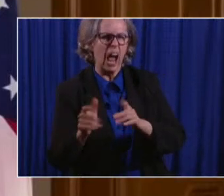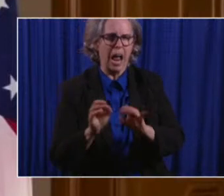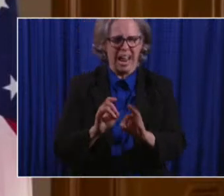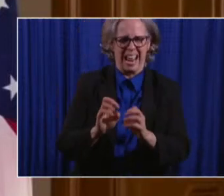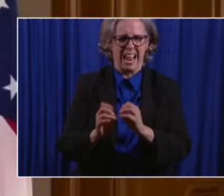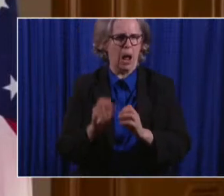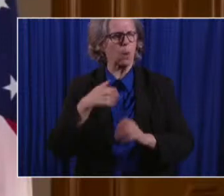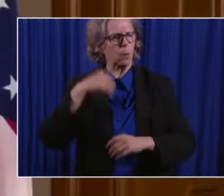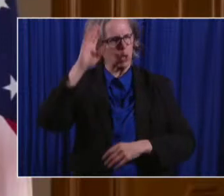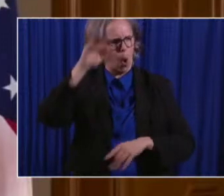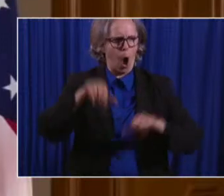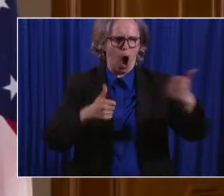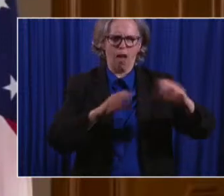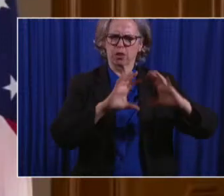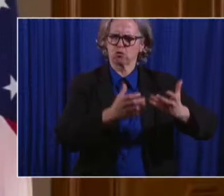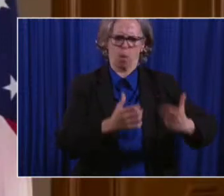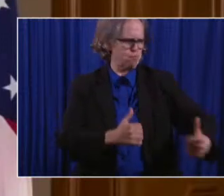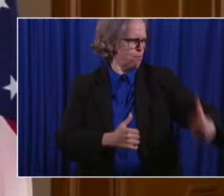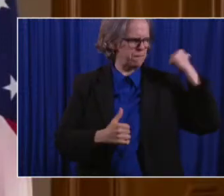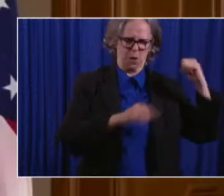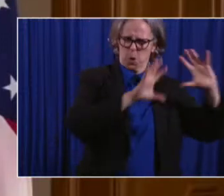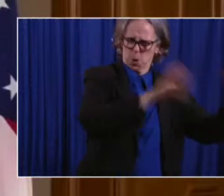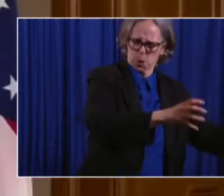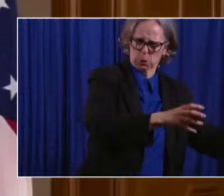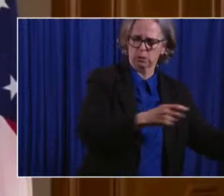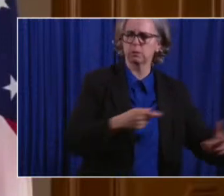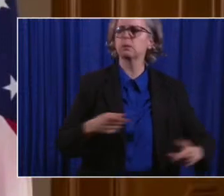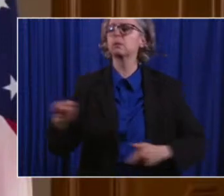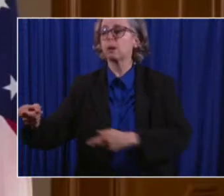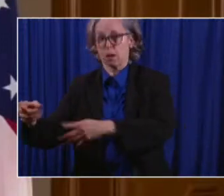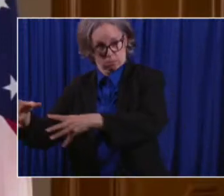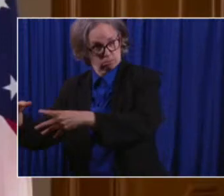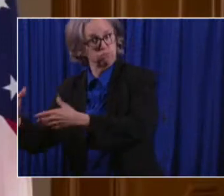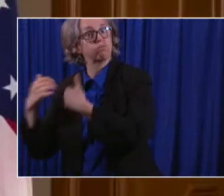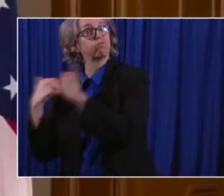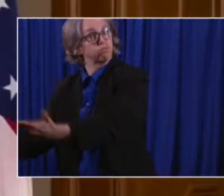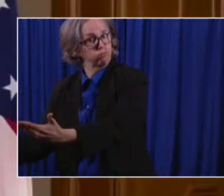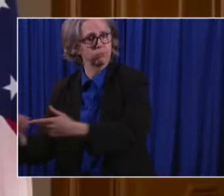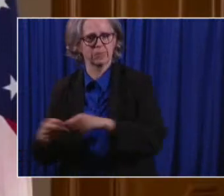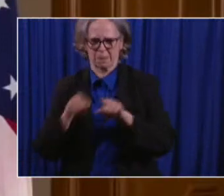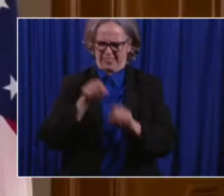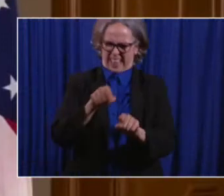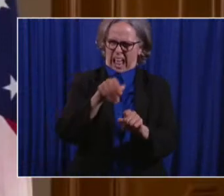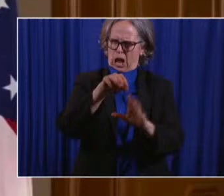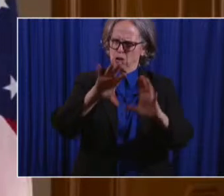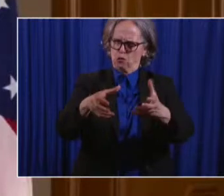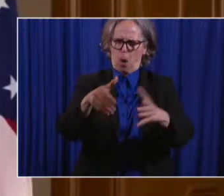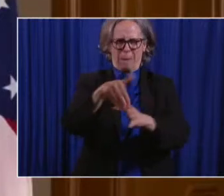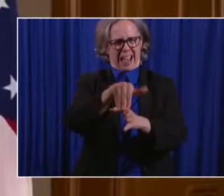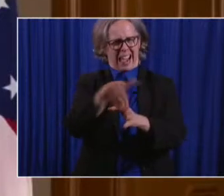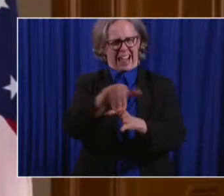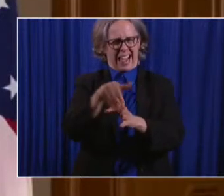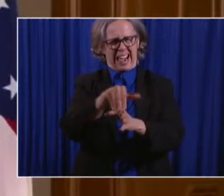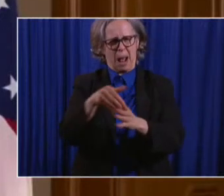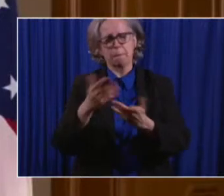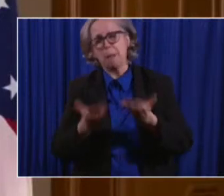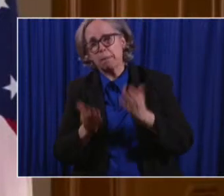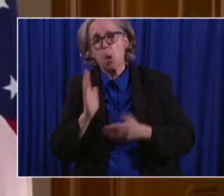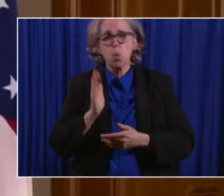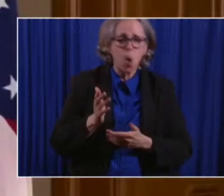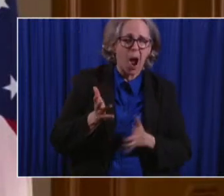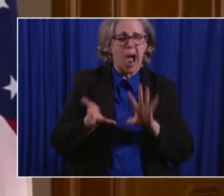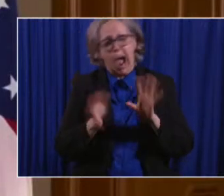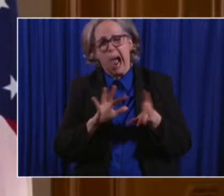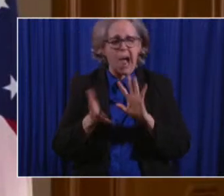or in their mind, as many of them told us, I thought I was going to get it sometime, but, just hadn't got around to